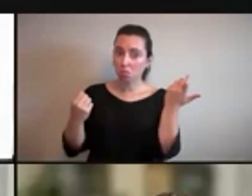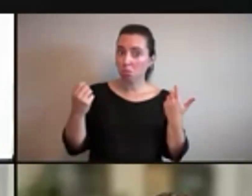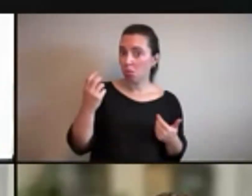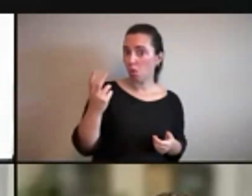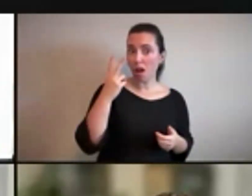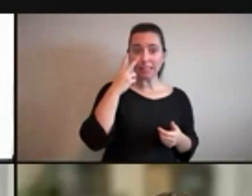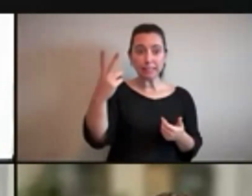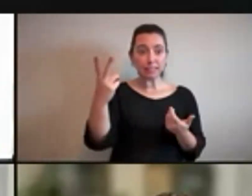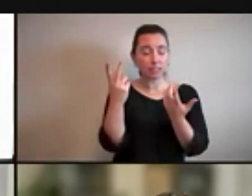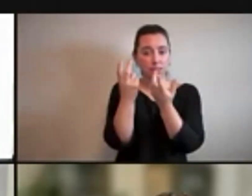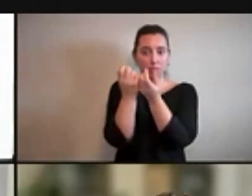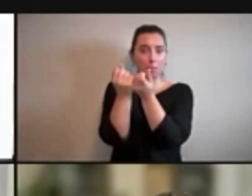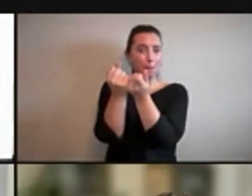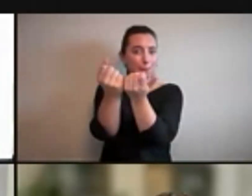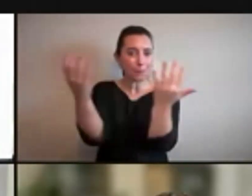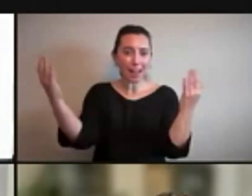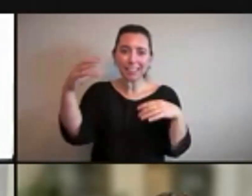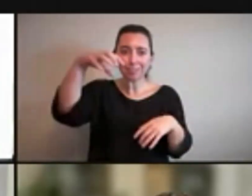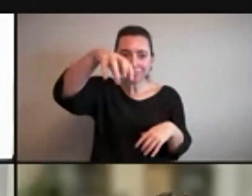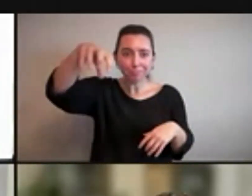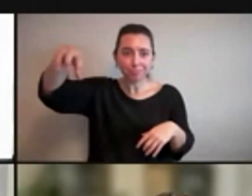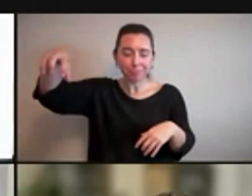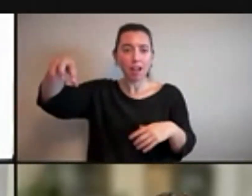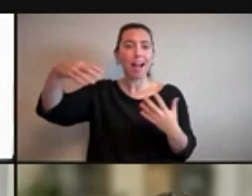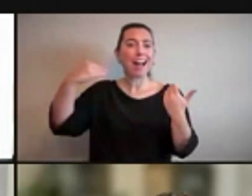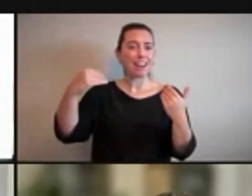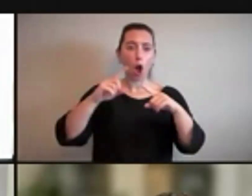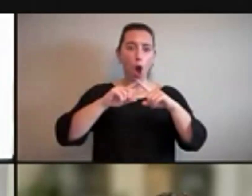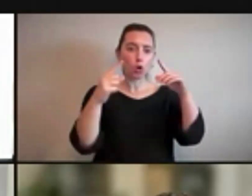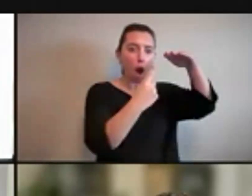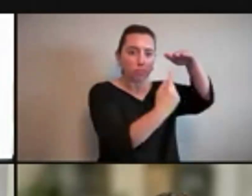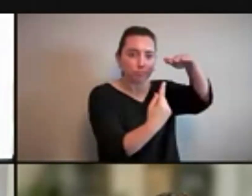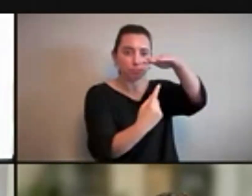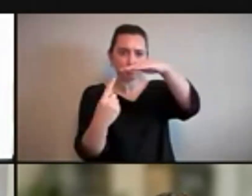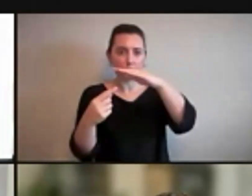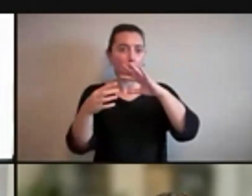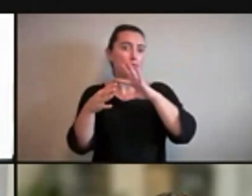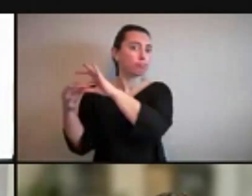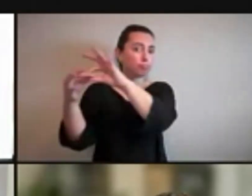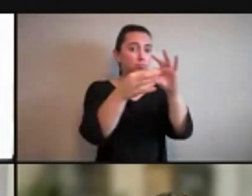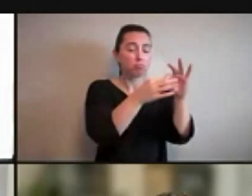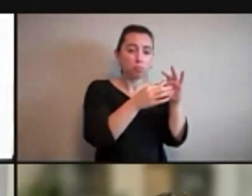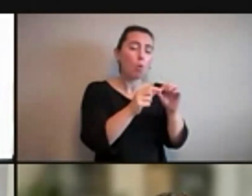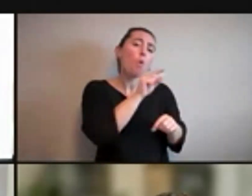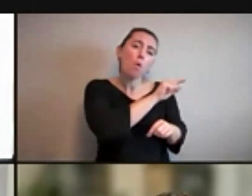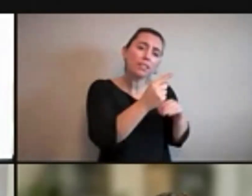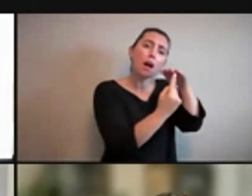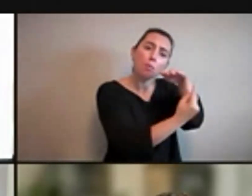many entities working together and alone in the country,